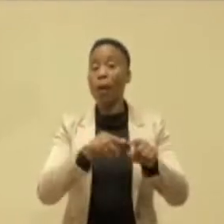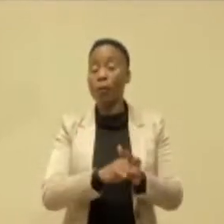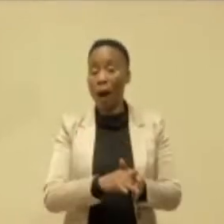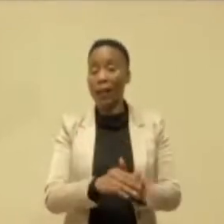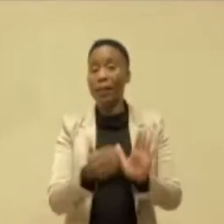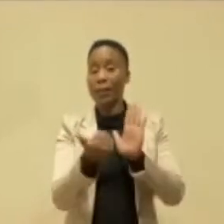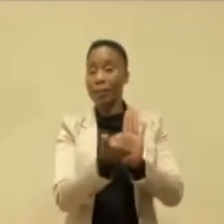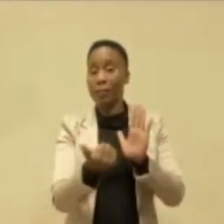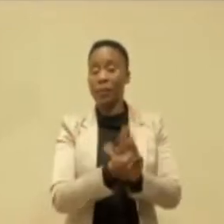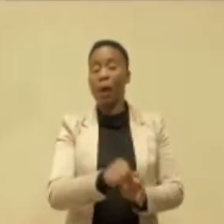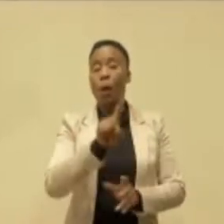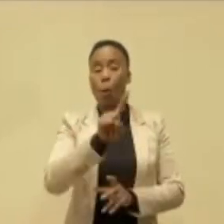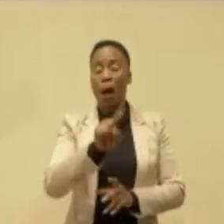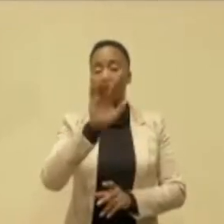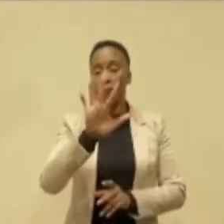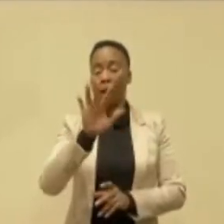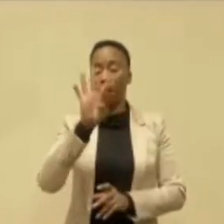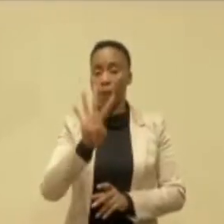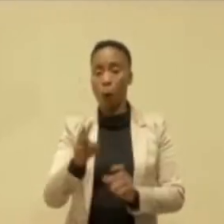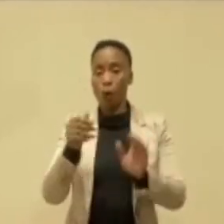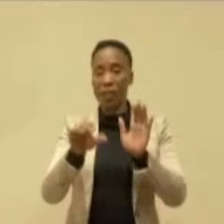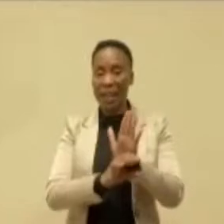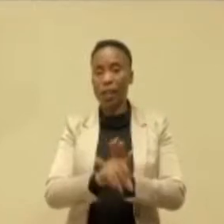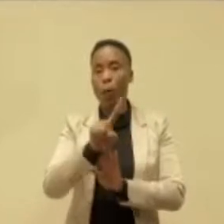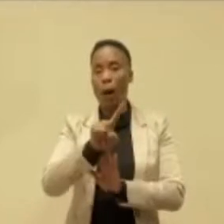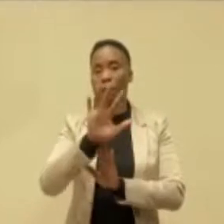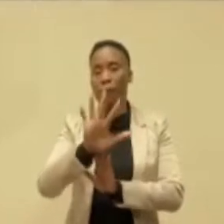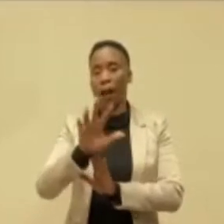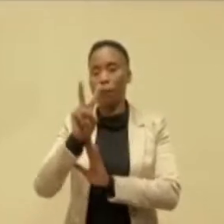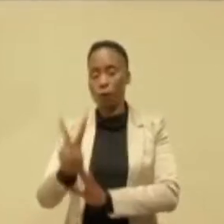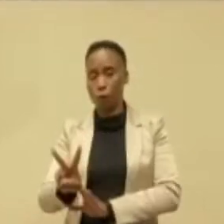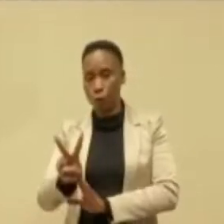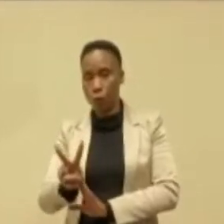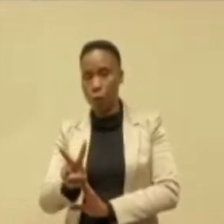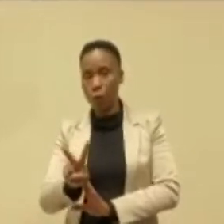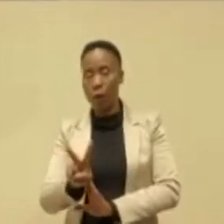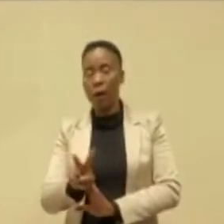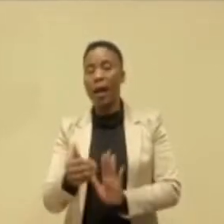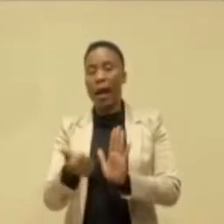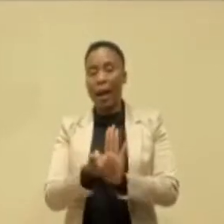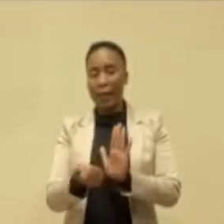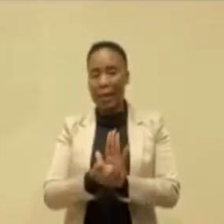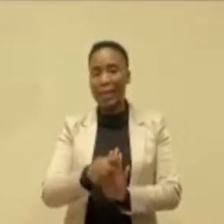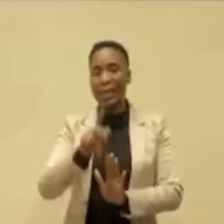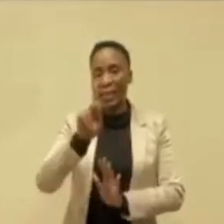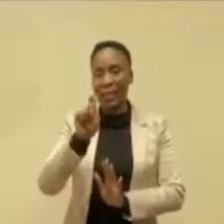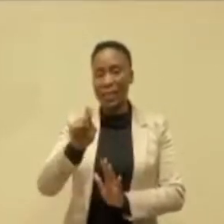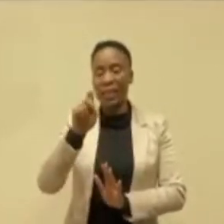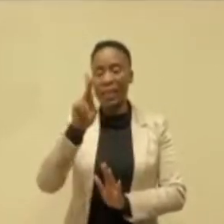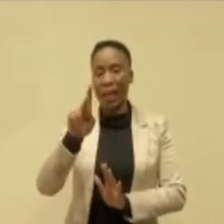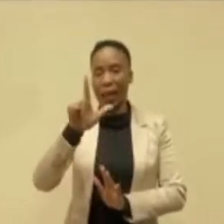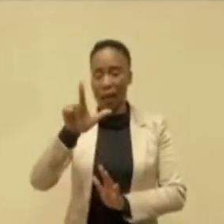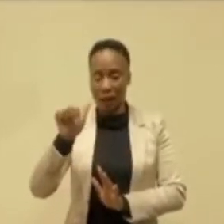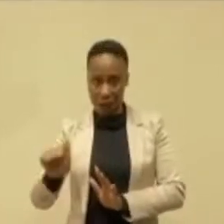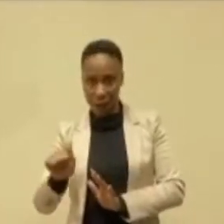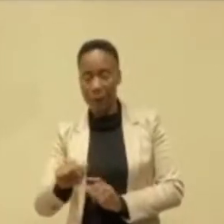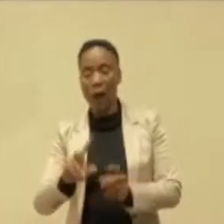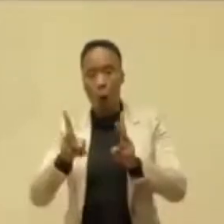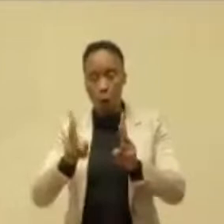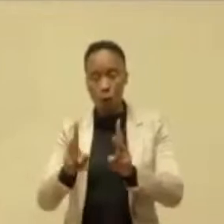one five four section one five two as well as the tkla act and also milawana aiming eddie